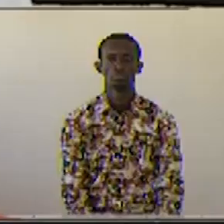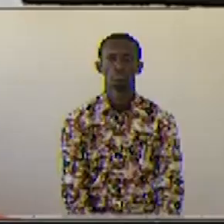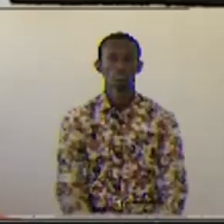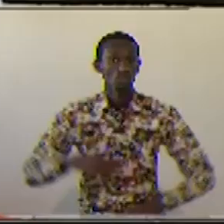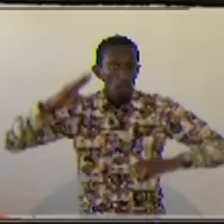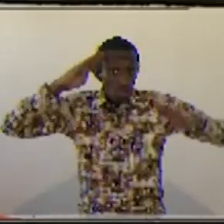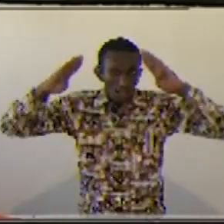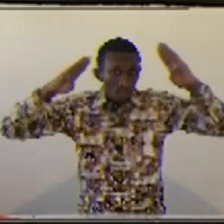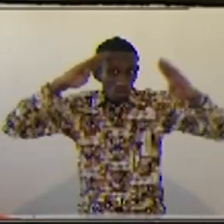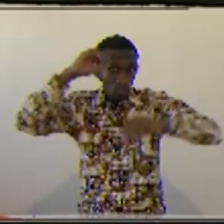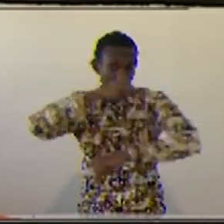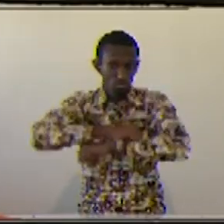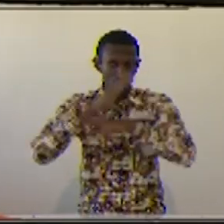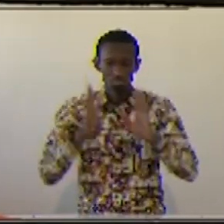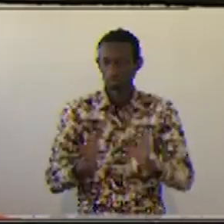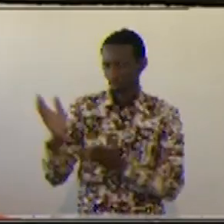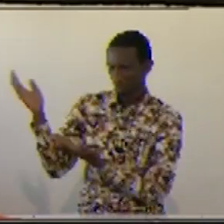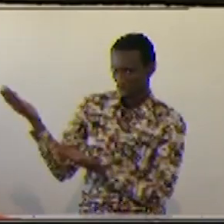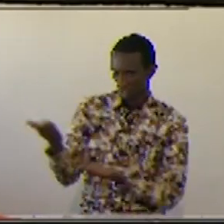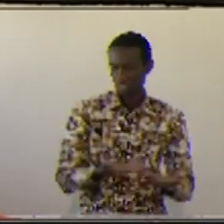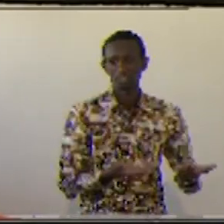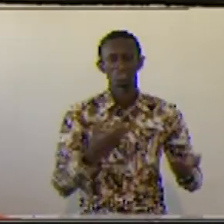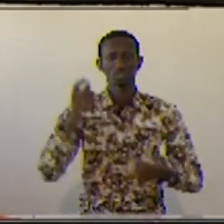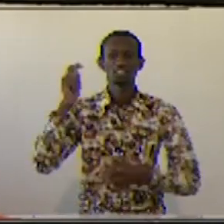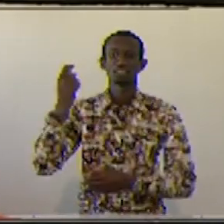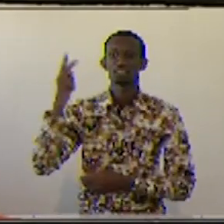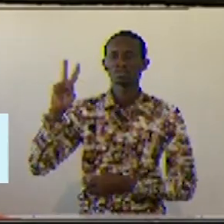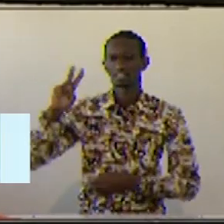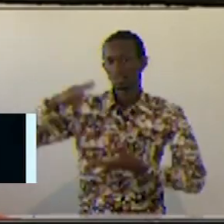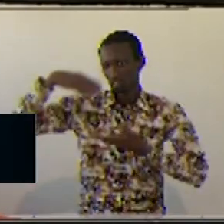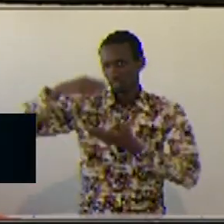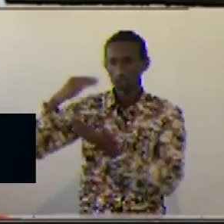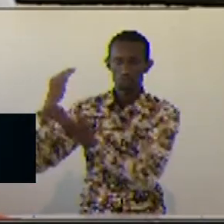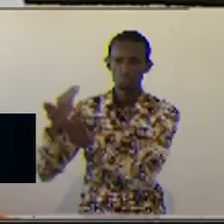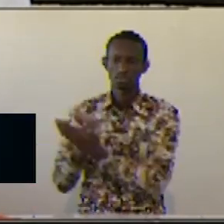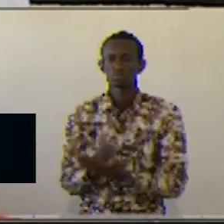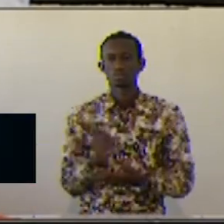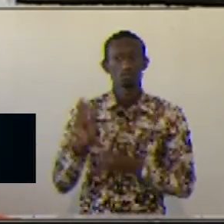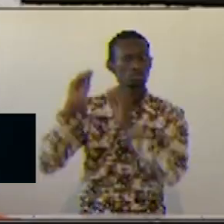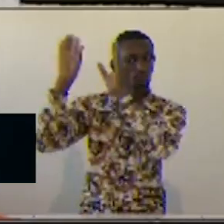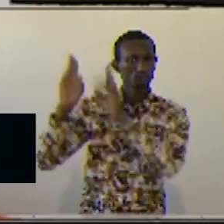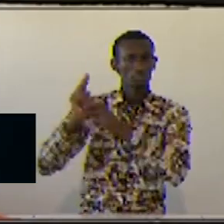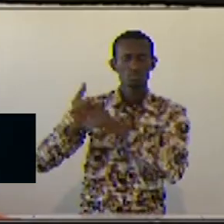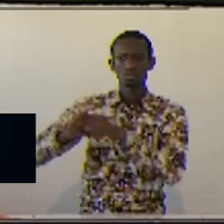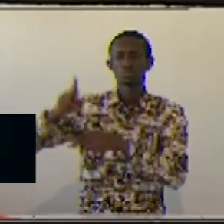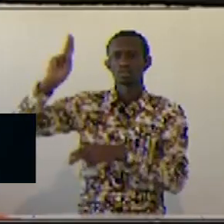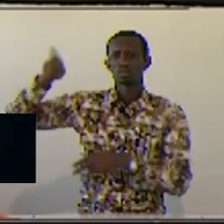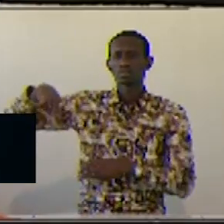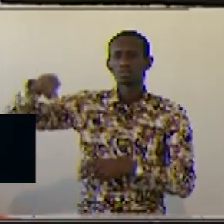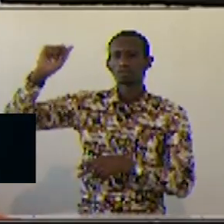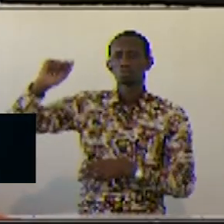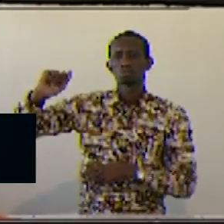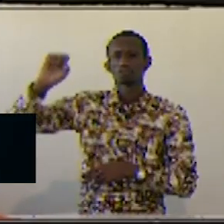Hello students, welcome again to the TV learning program. I'm teacher Pasco, and today I will be with senior